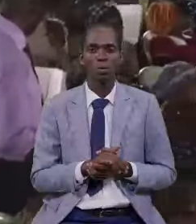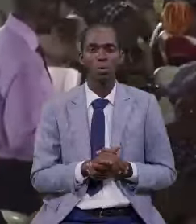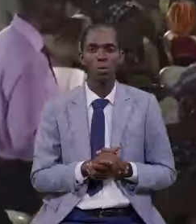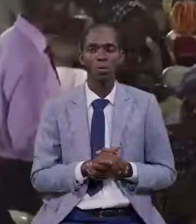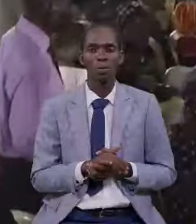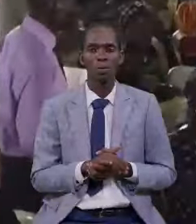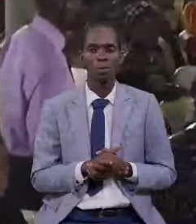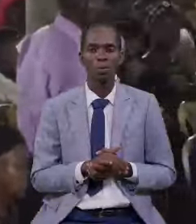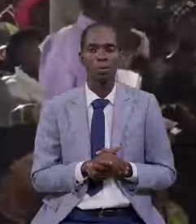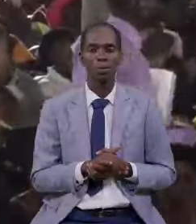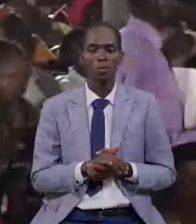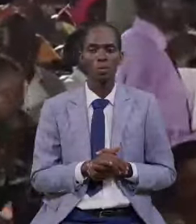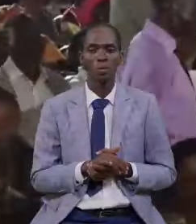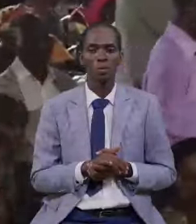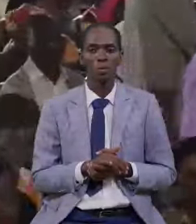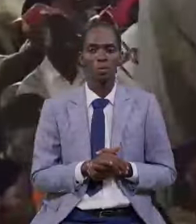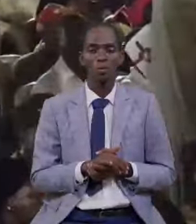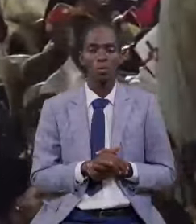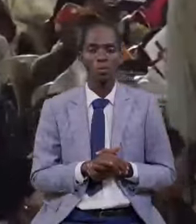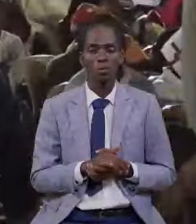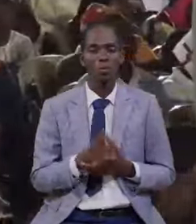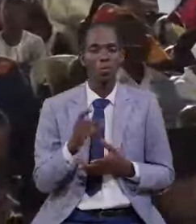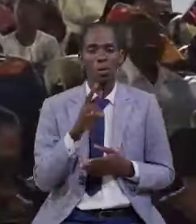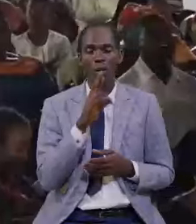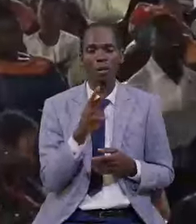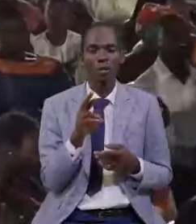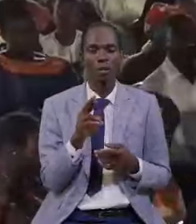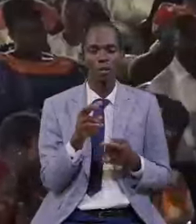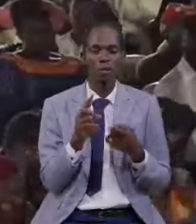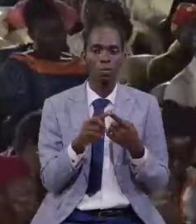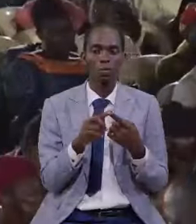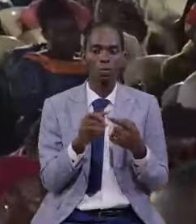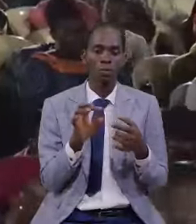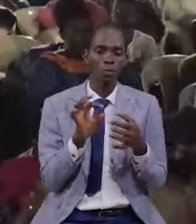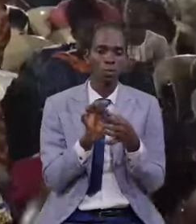the VIP forum tomorrow. So take note of that.